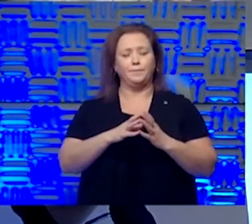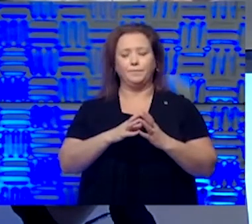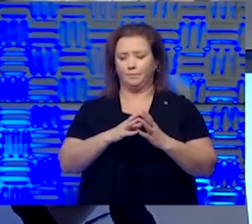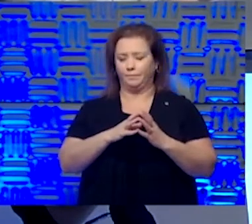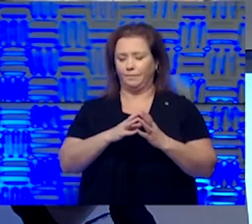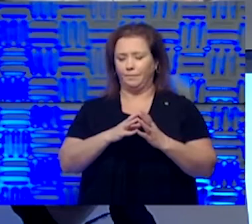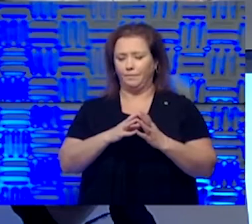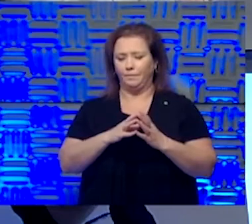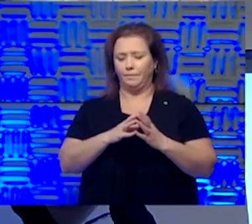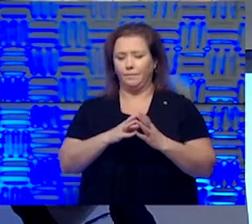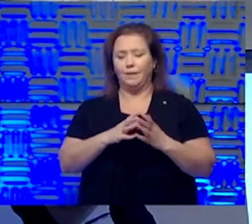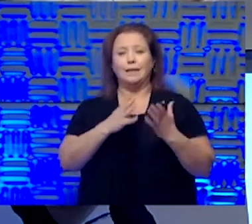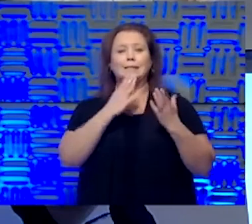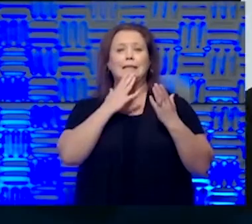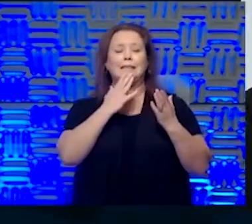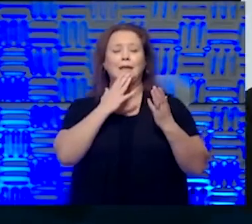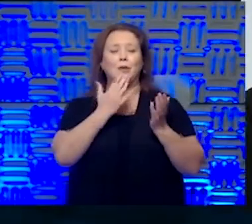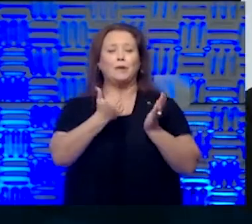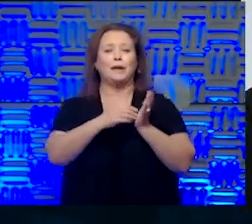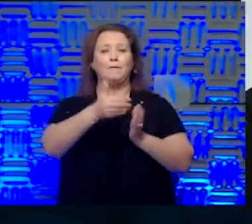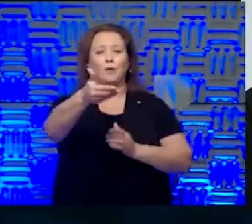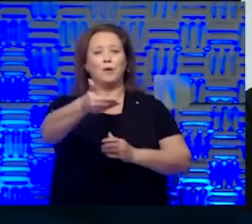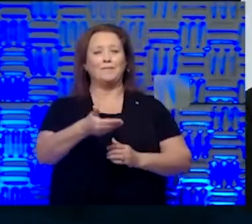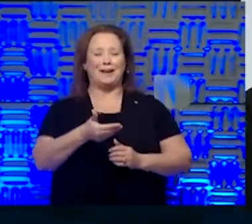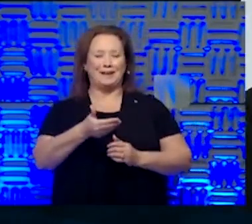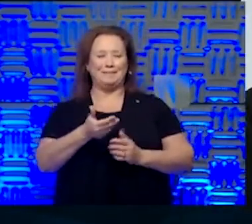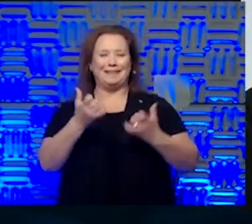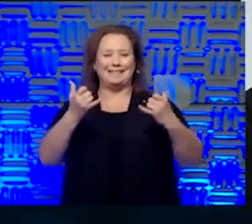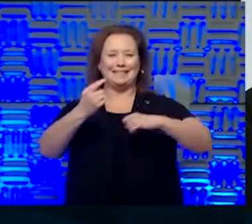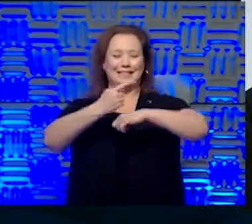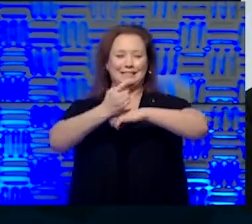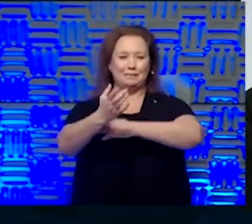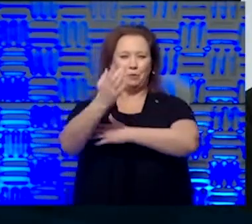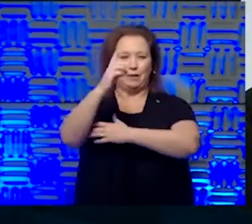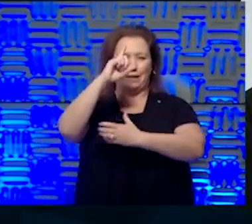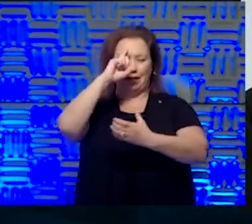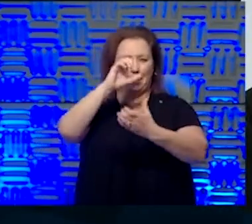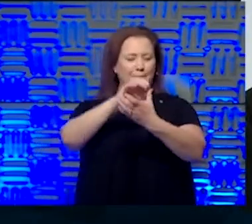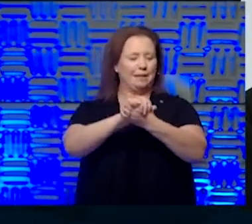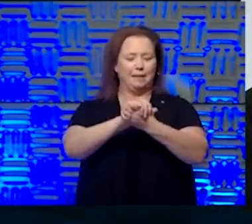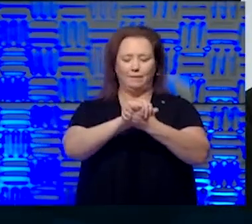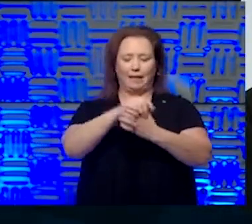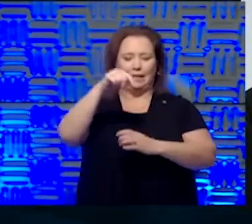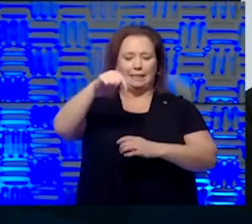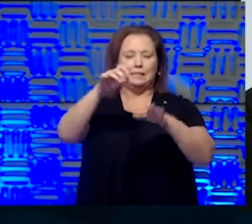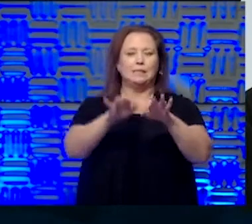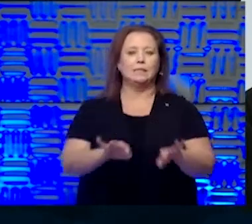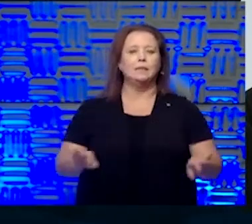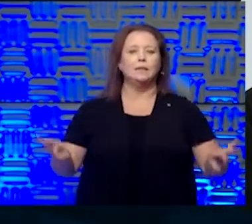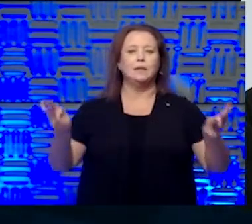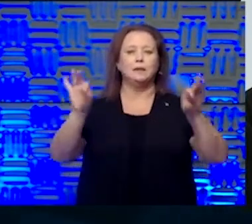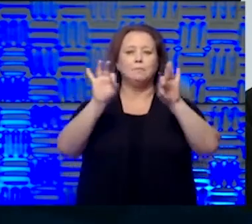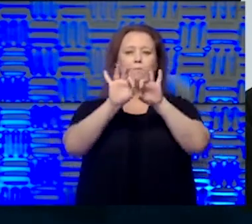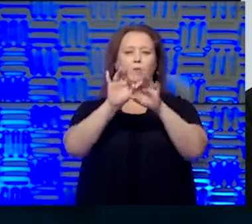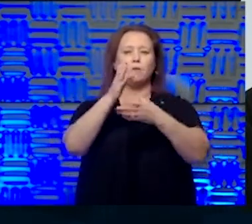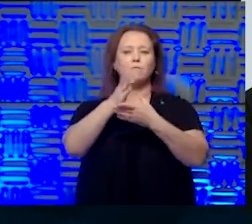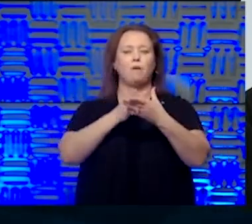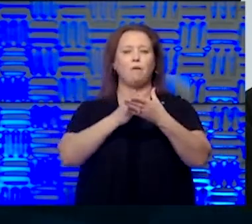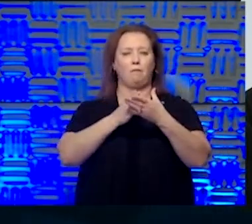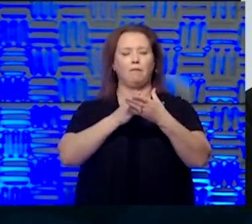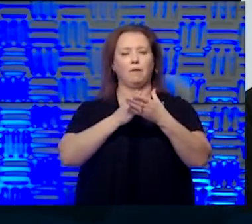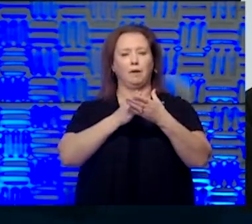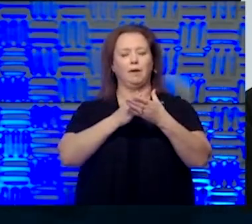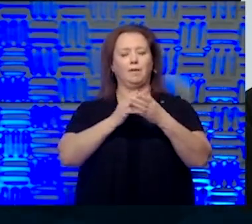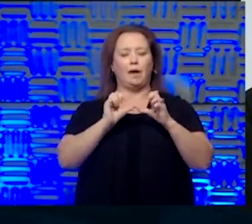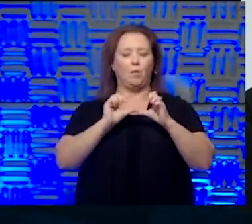Well, I do want to say again, thank you for inviting me to the conversation. I do believe that this is such an important part of how we